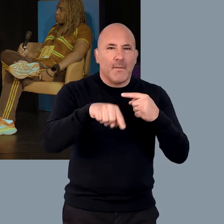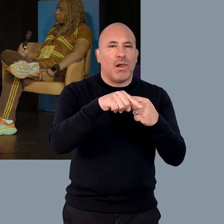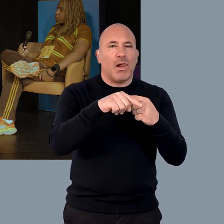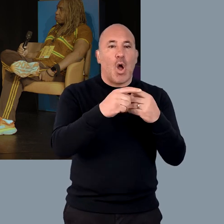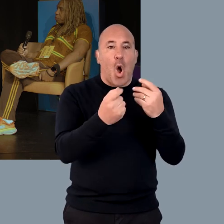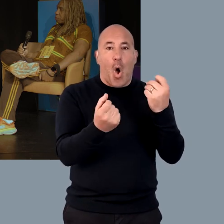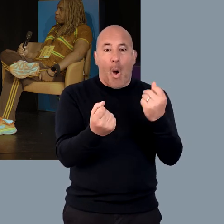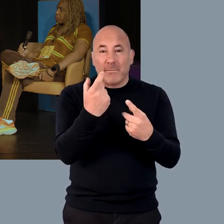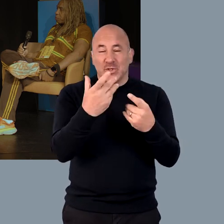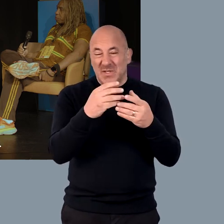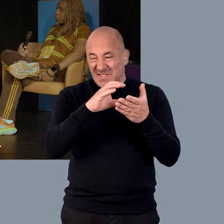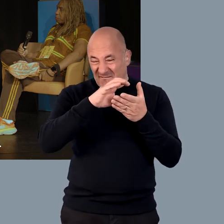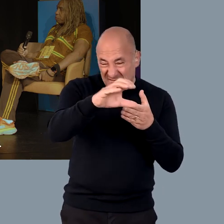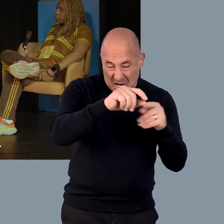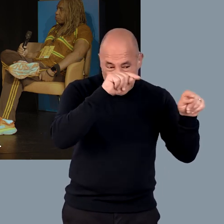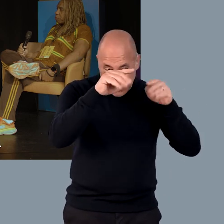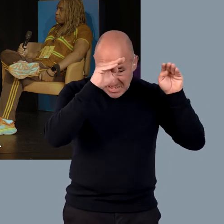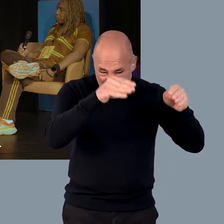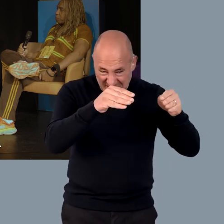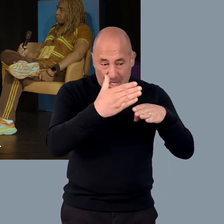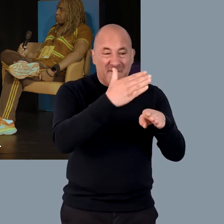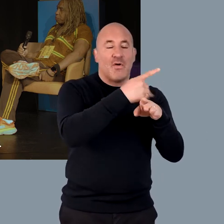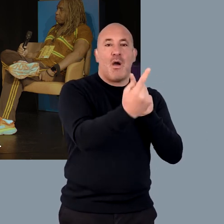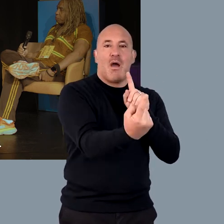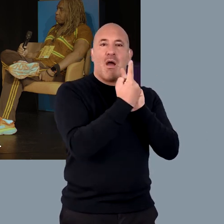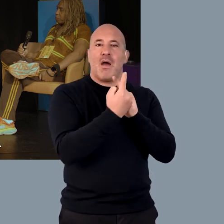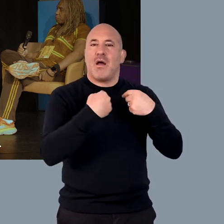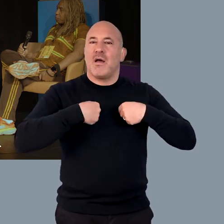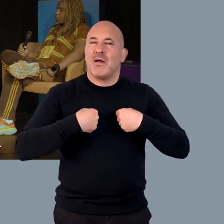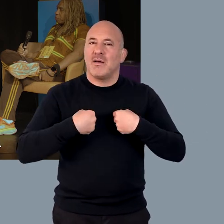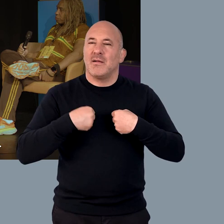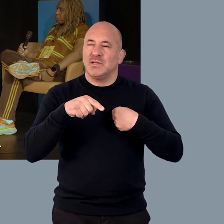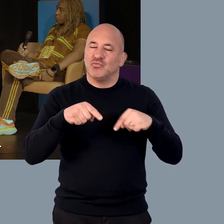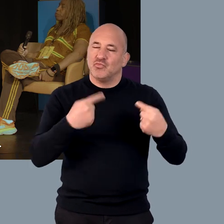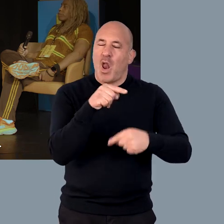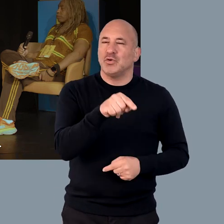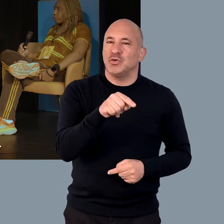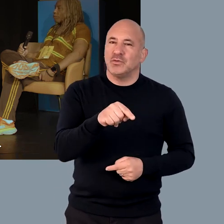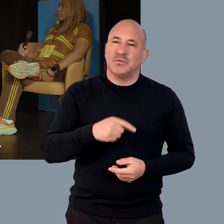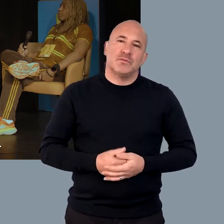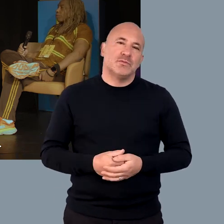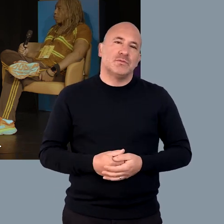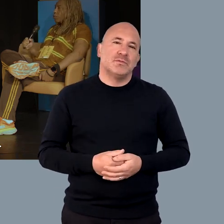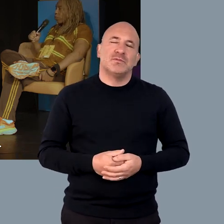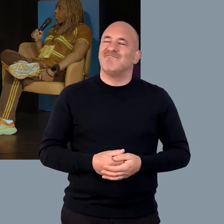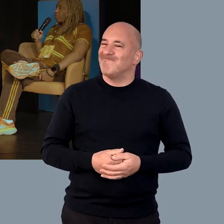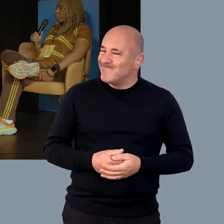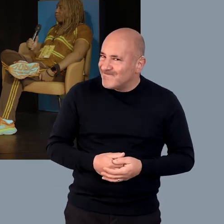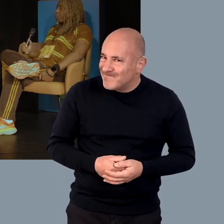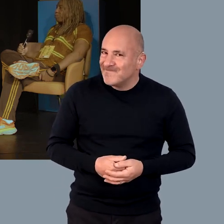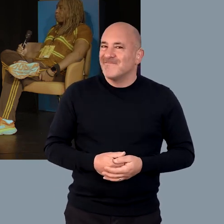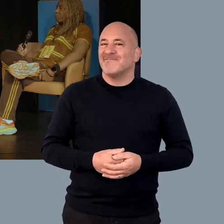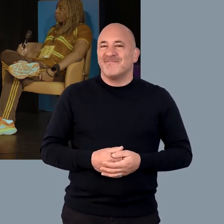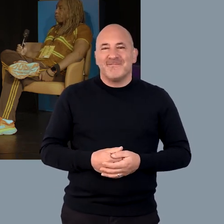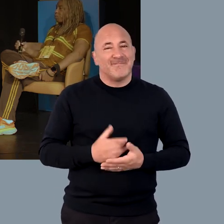having Having the opportunity or people having the opportunities to get invested in before coming to us So